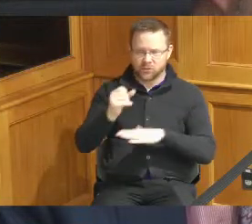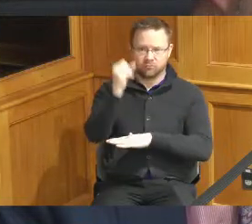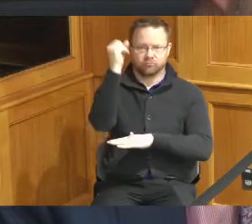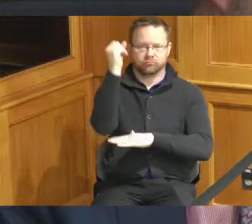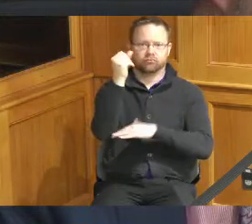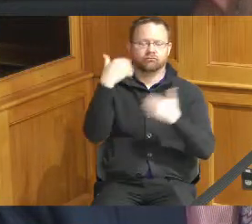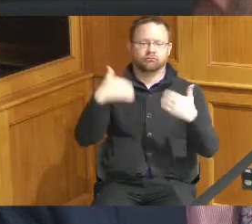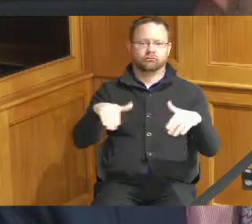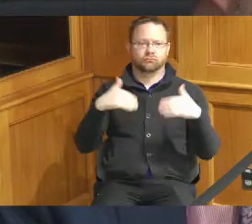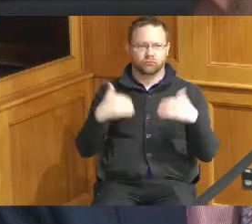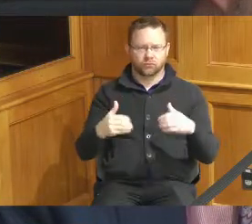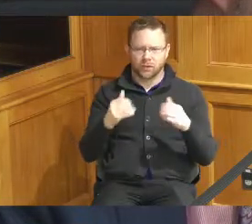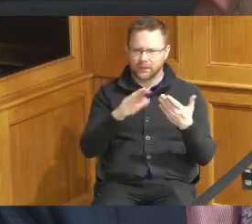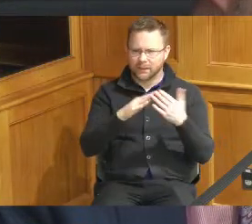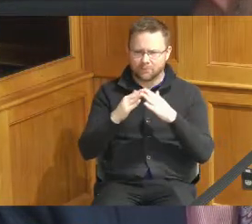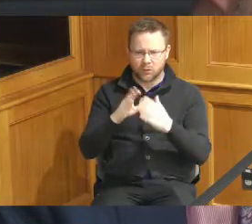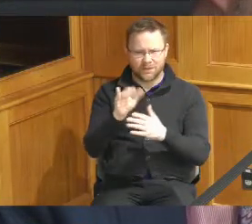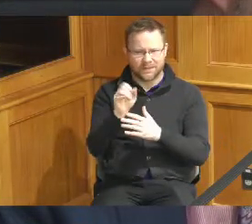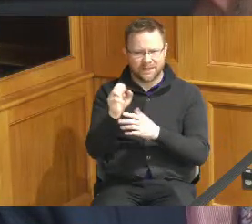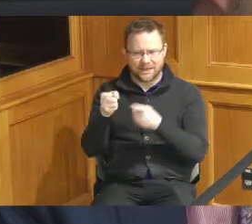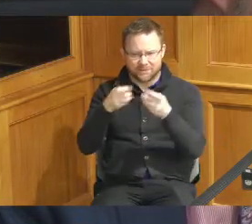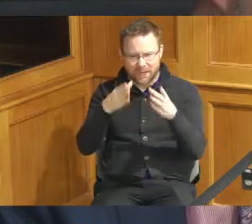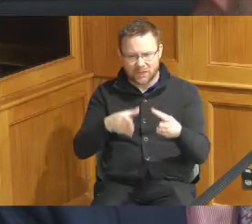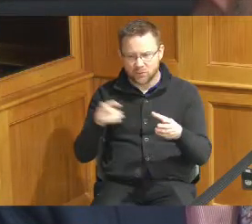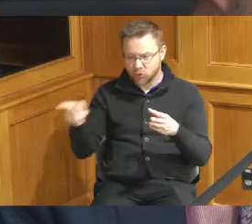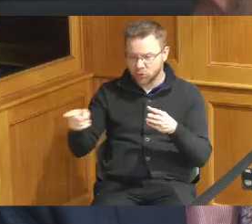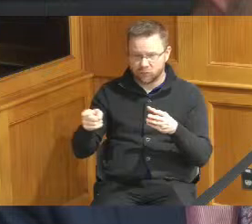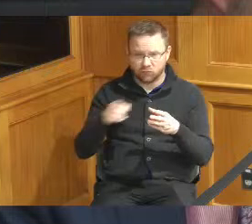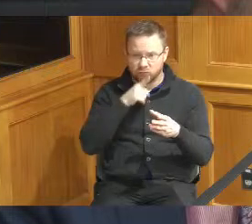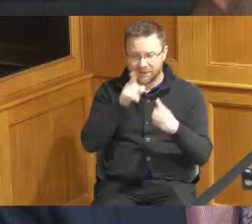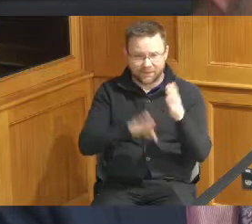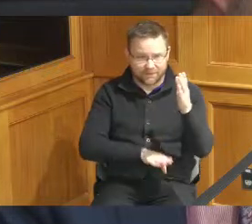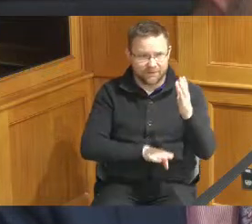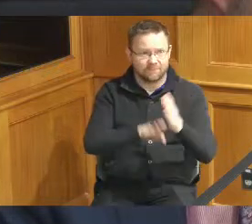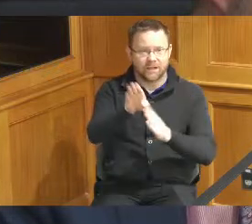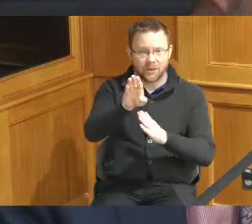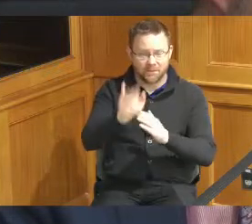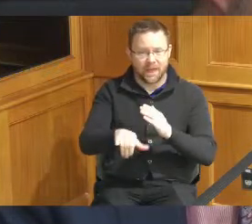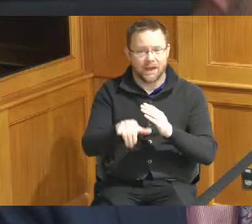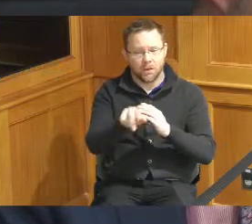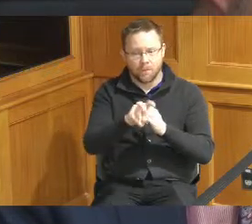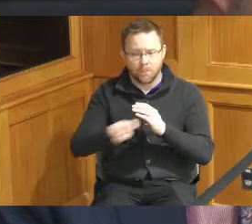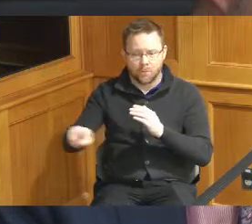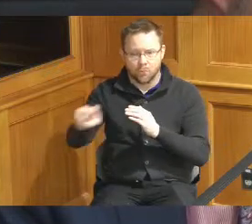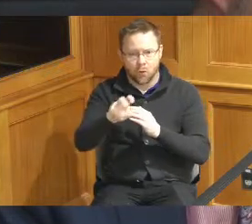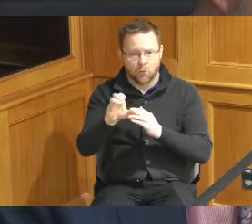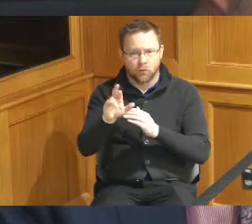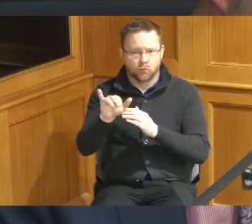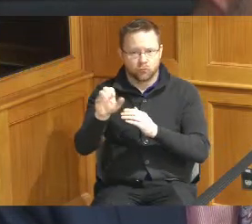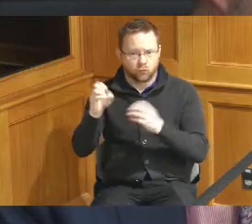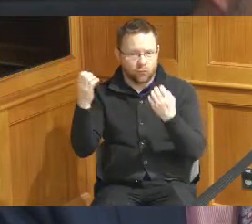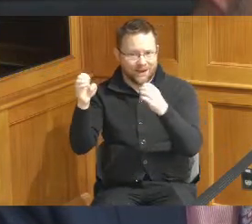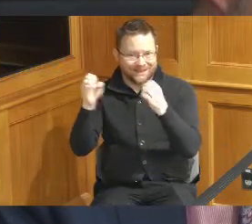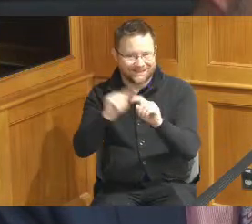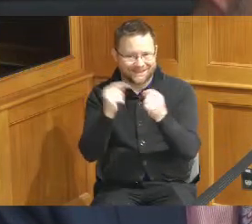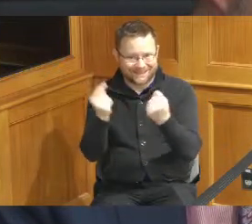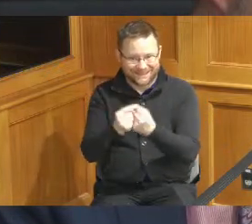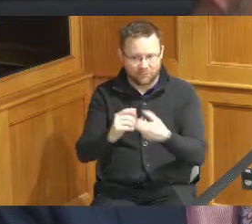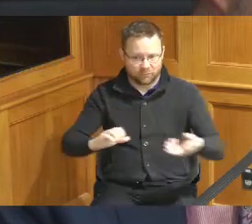of community case management. It was on the forefront of developing the mobile crisis team with the University of